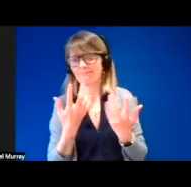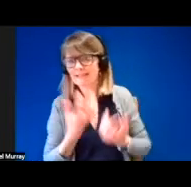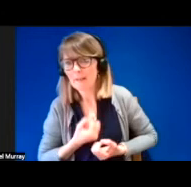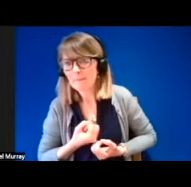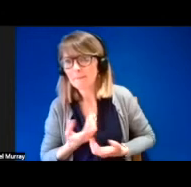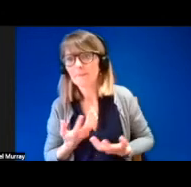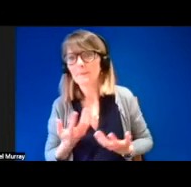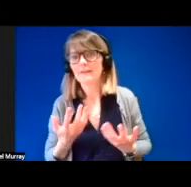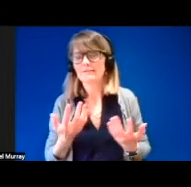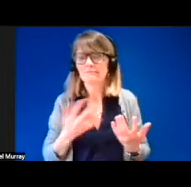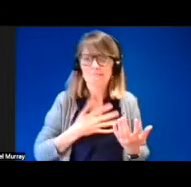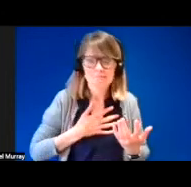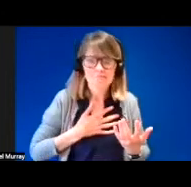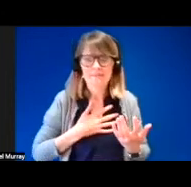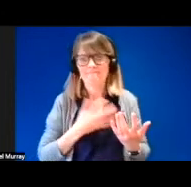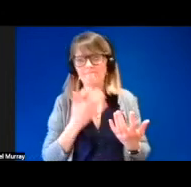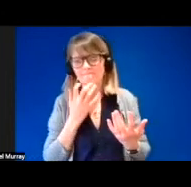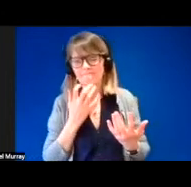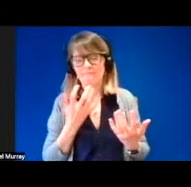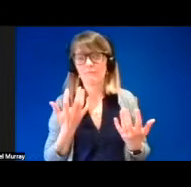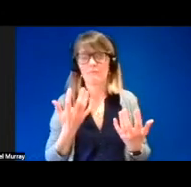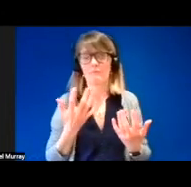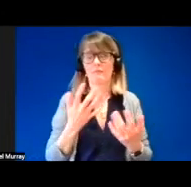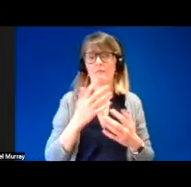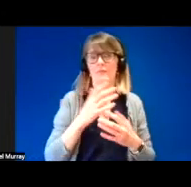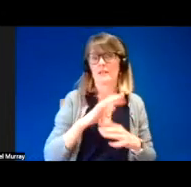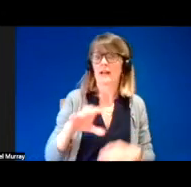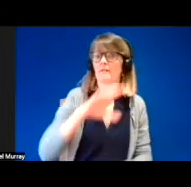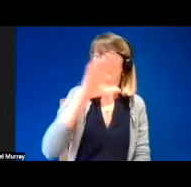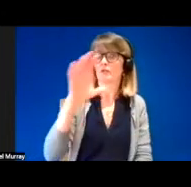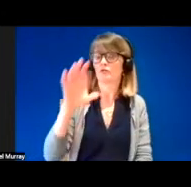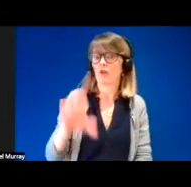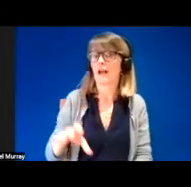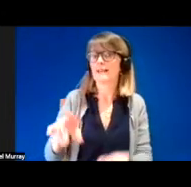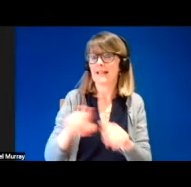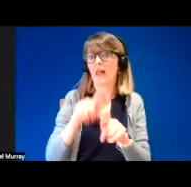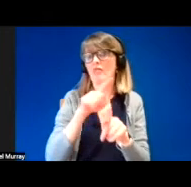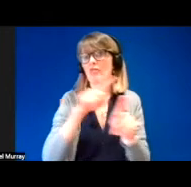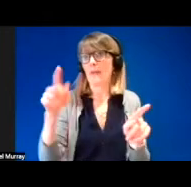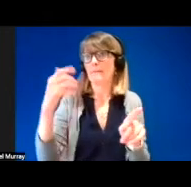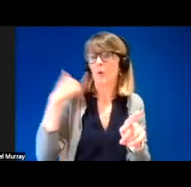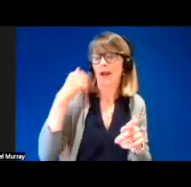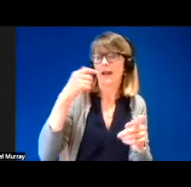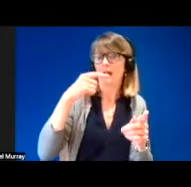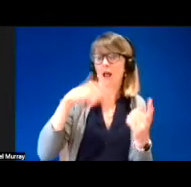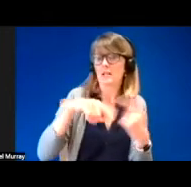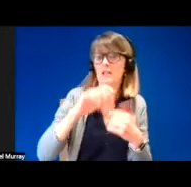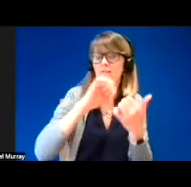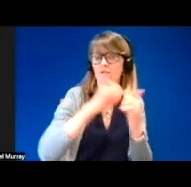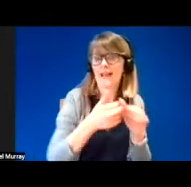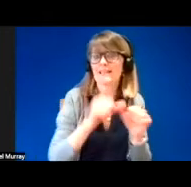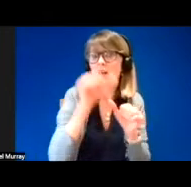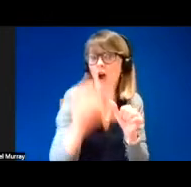Instead, Christ, in calling them and us friends, after washing the disciples' feet, gives